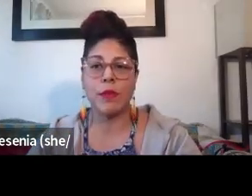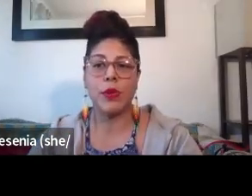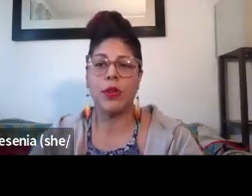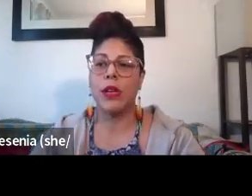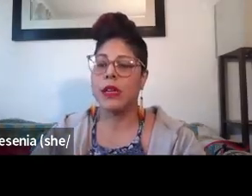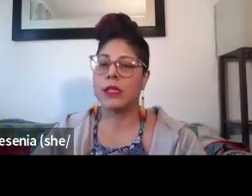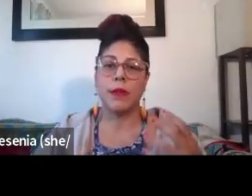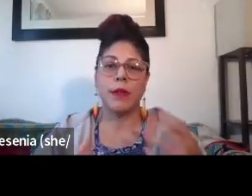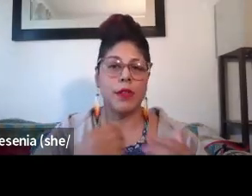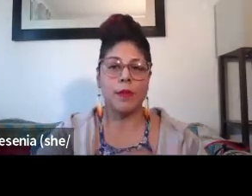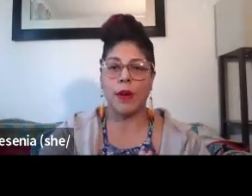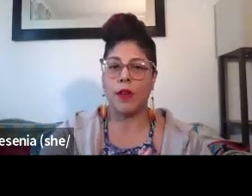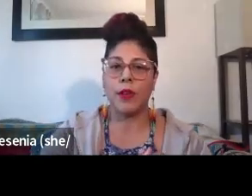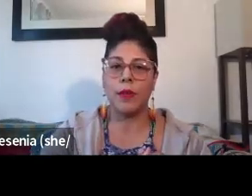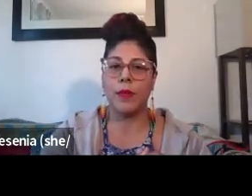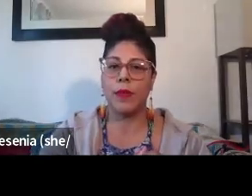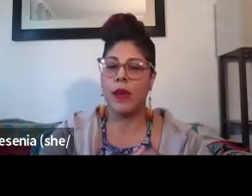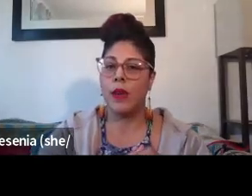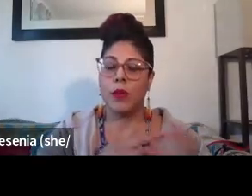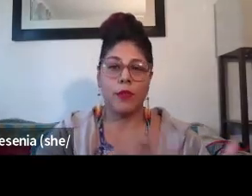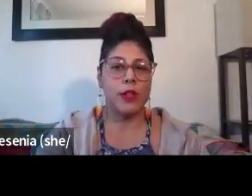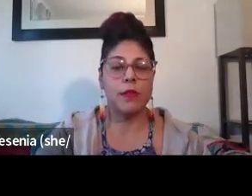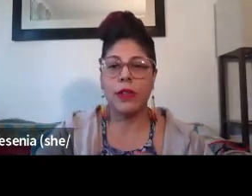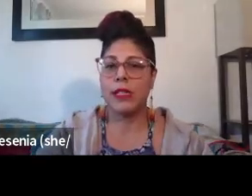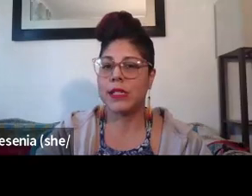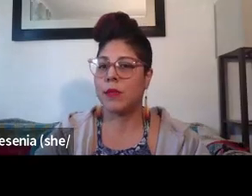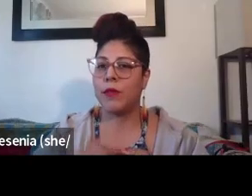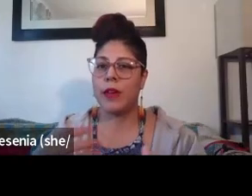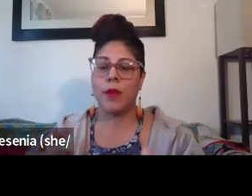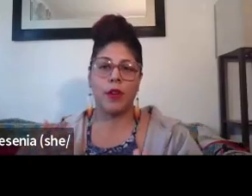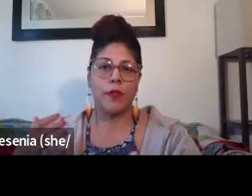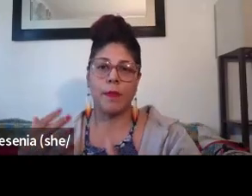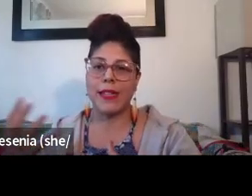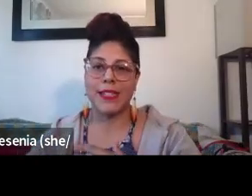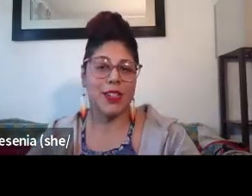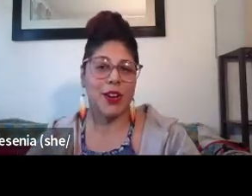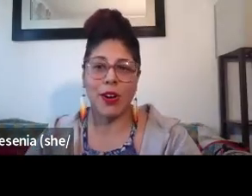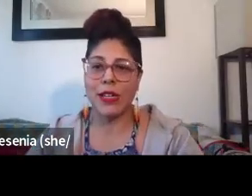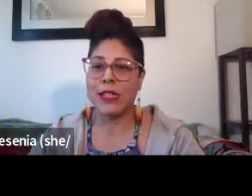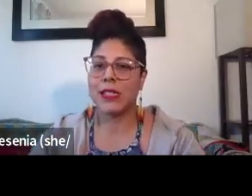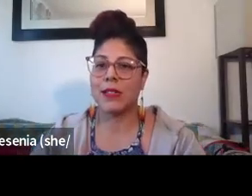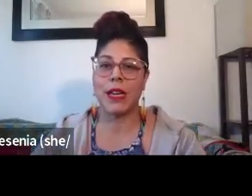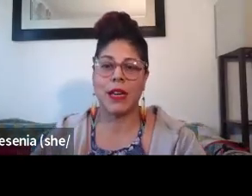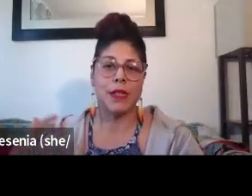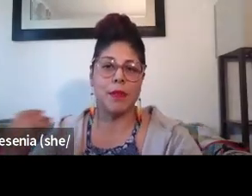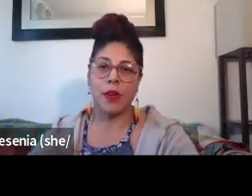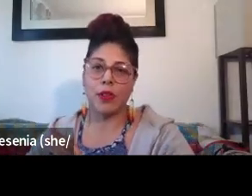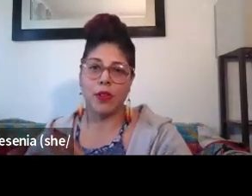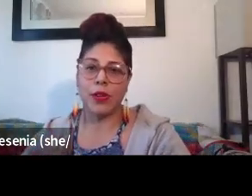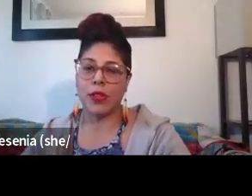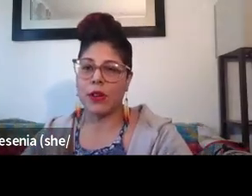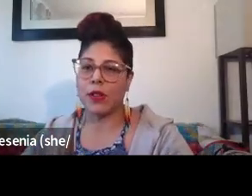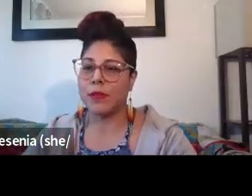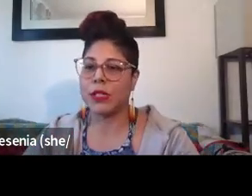including Neurospicy Networking, One Free Community, Neurodivergent for Community, and Calling Up Justice.